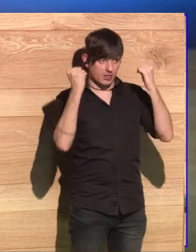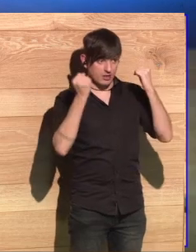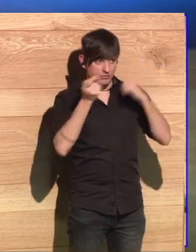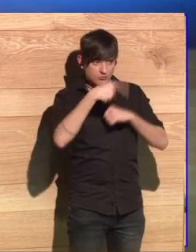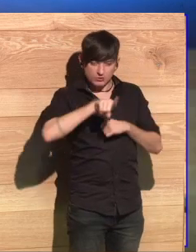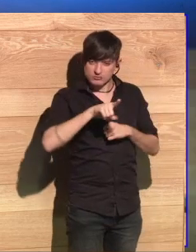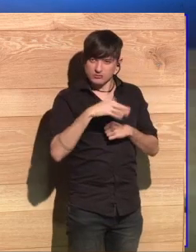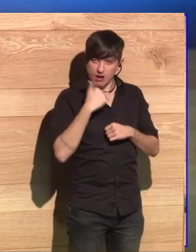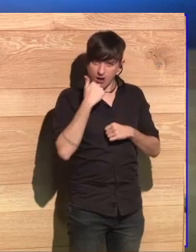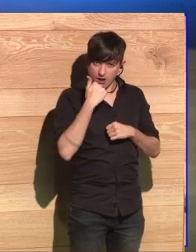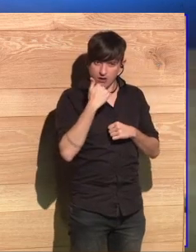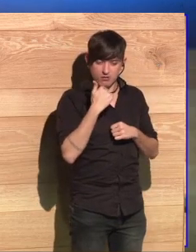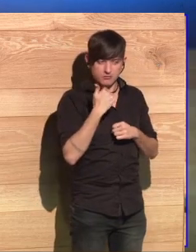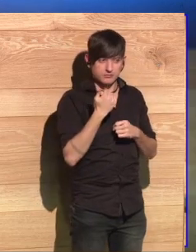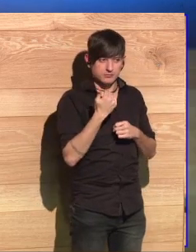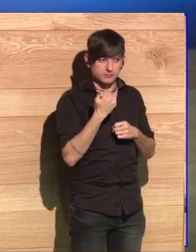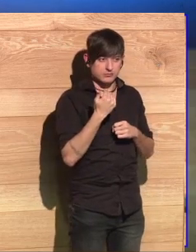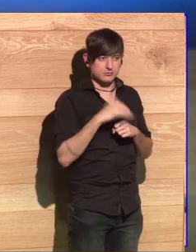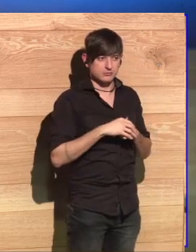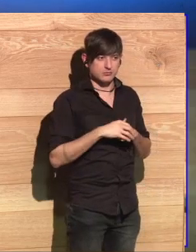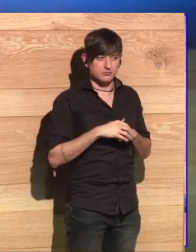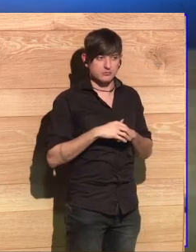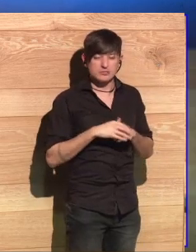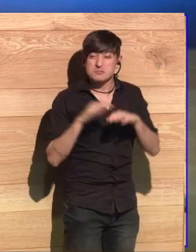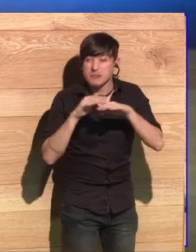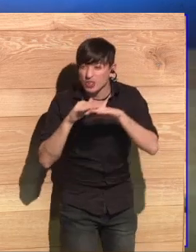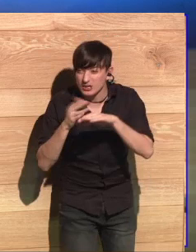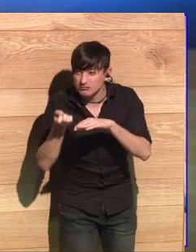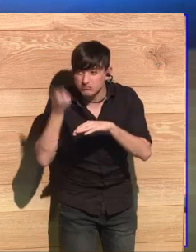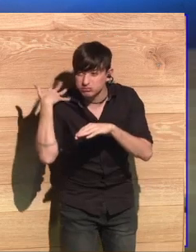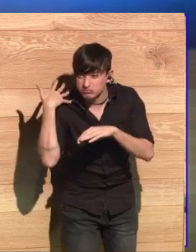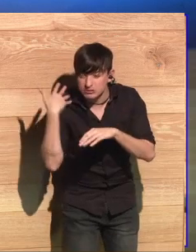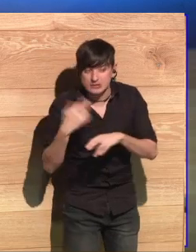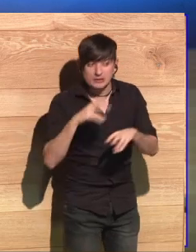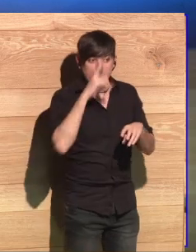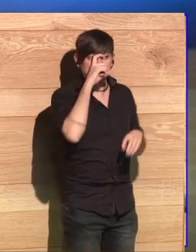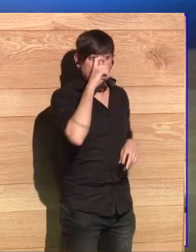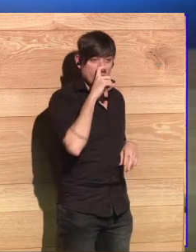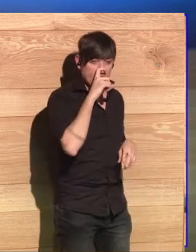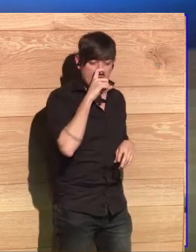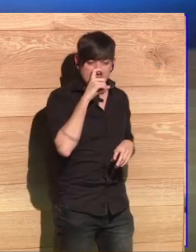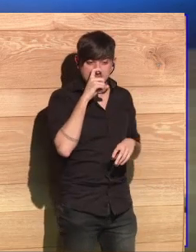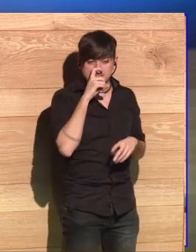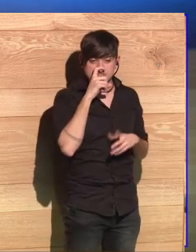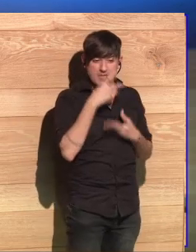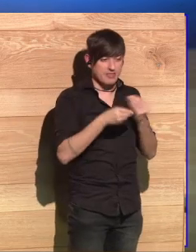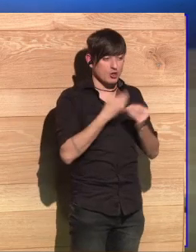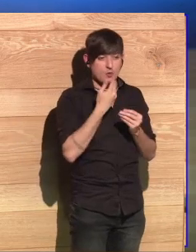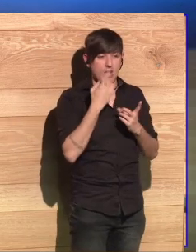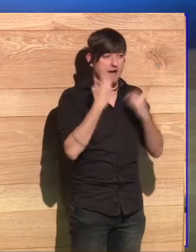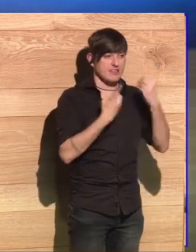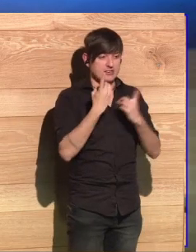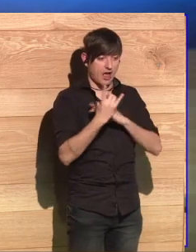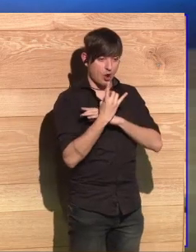that leads you to self-harm. Has any of you fallen into that vice? So memory